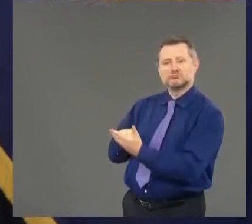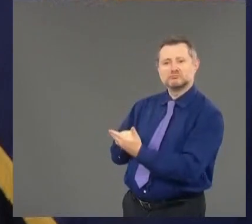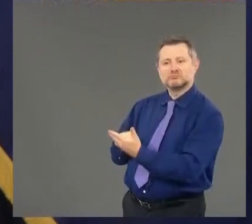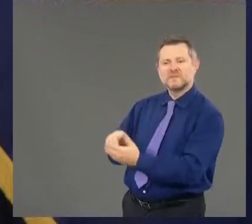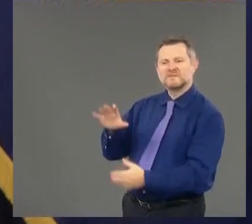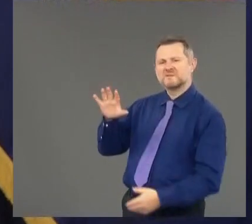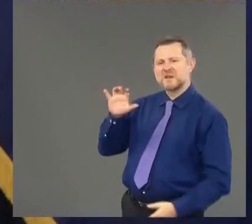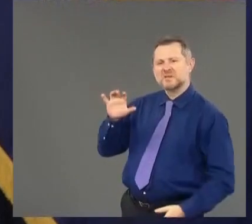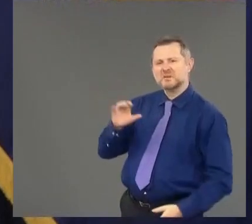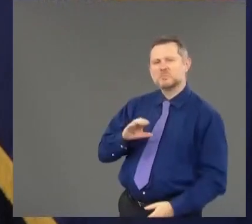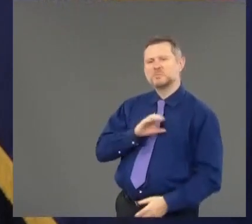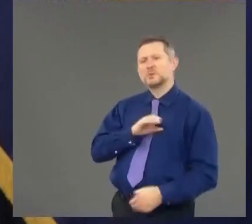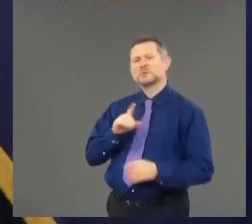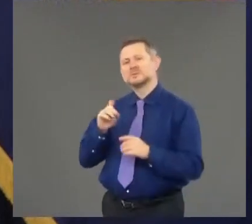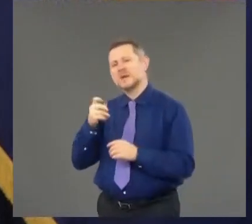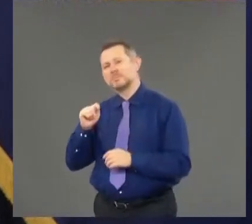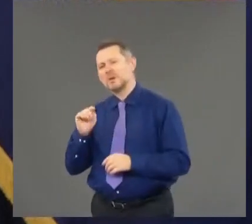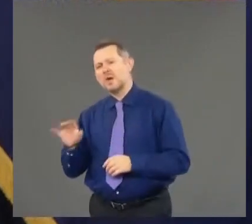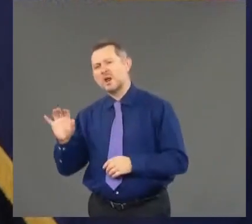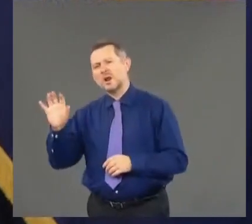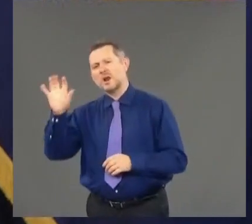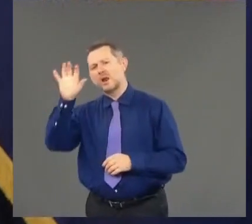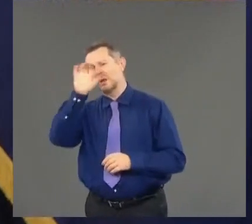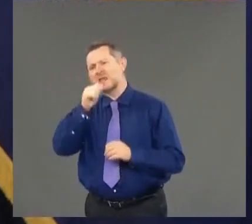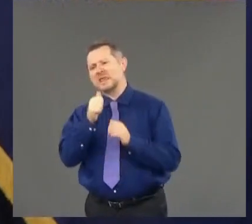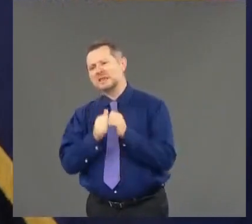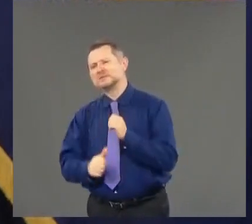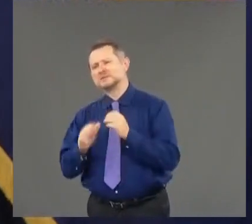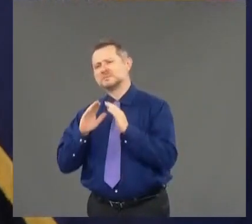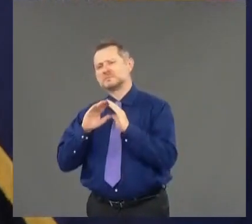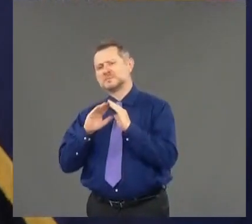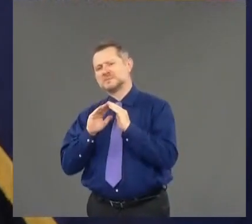police department must